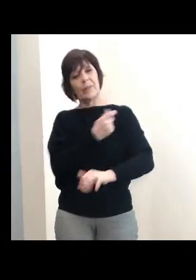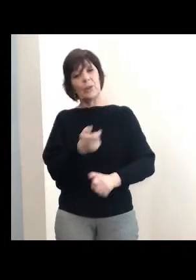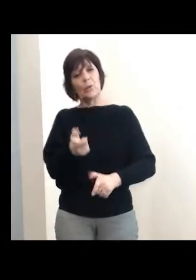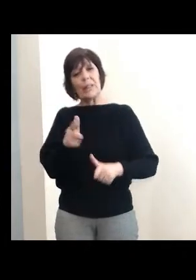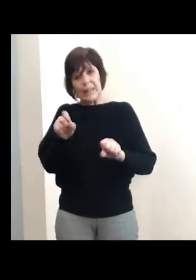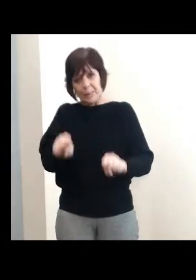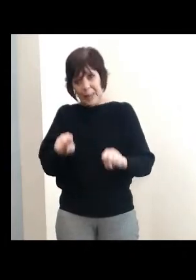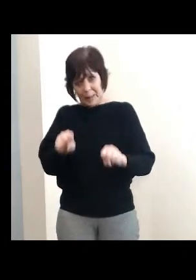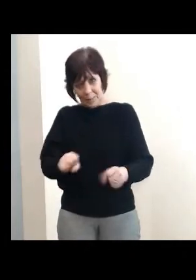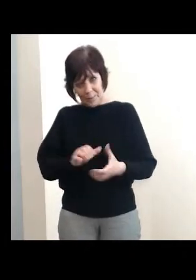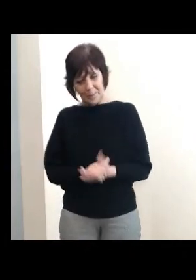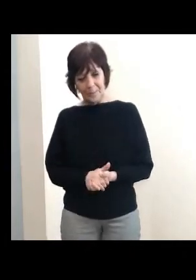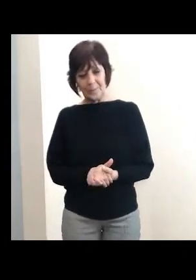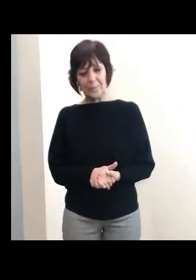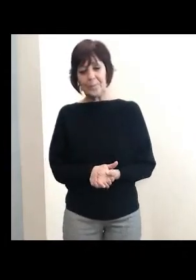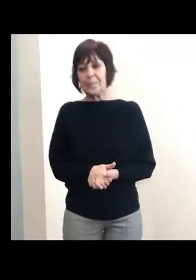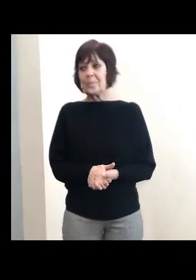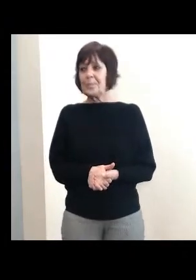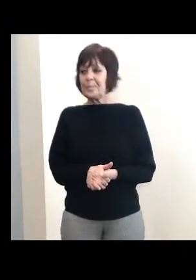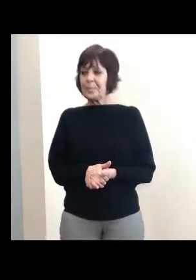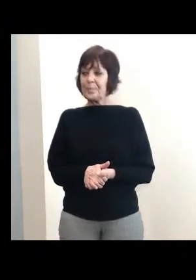possible. Thanks.